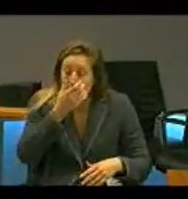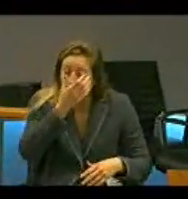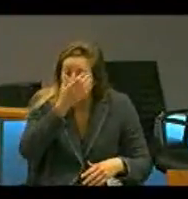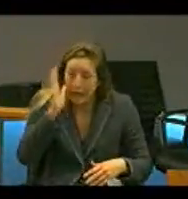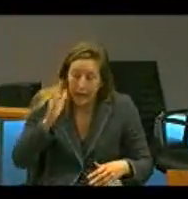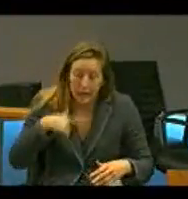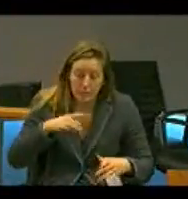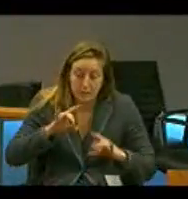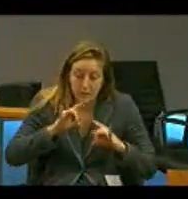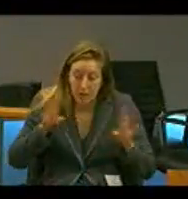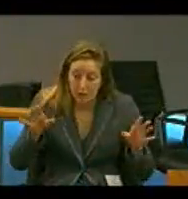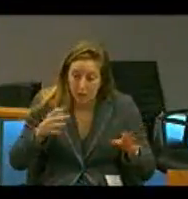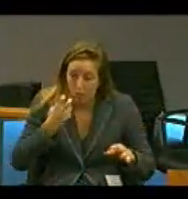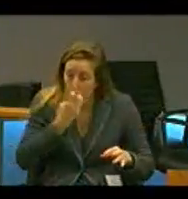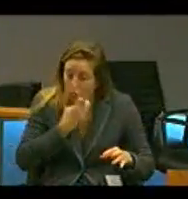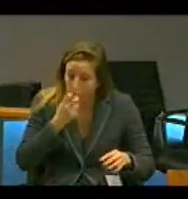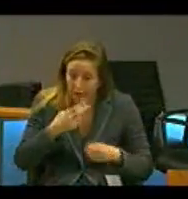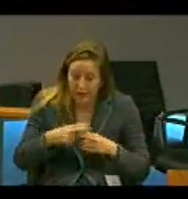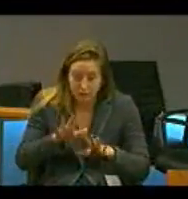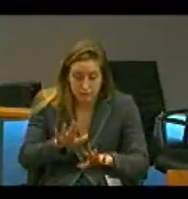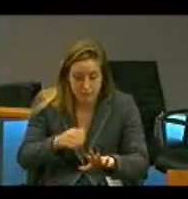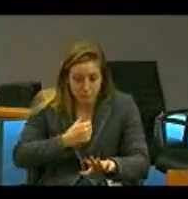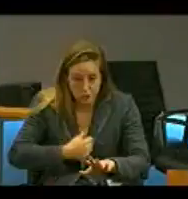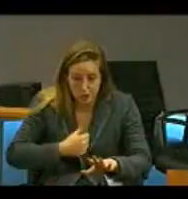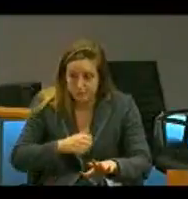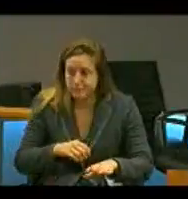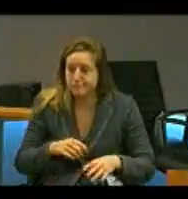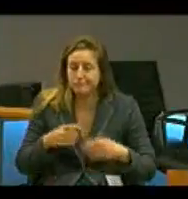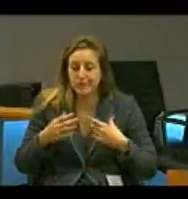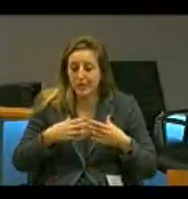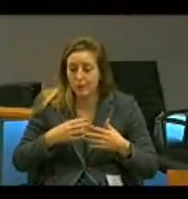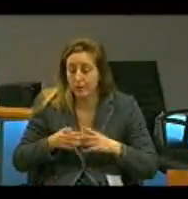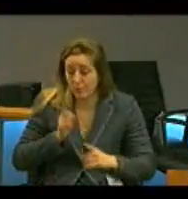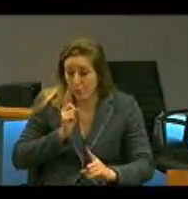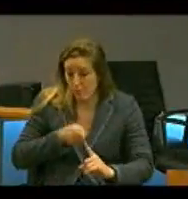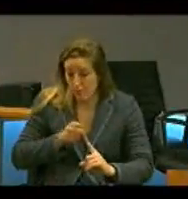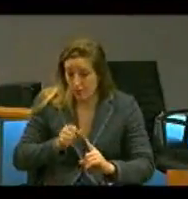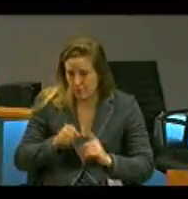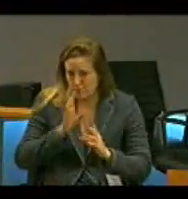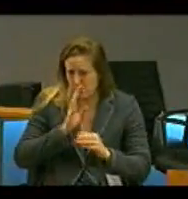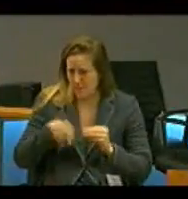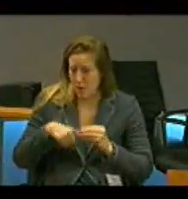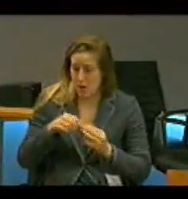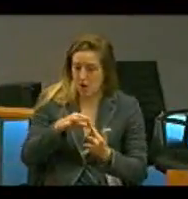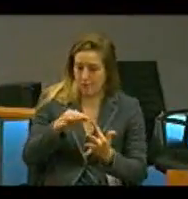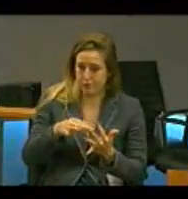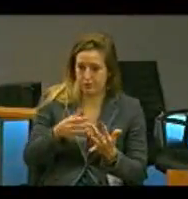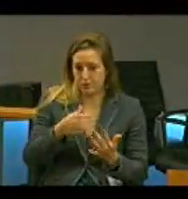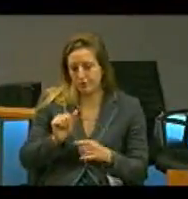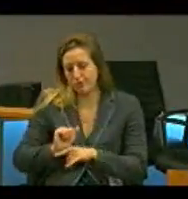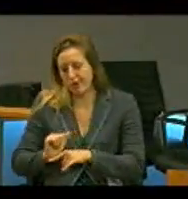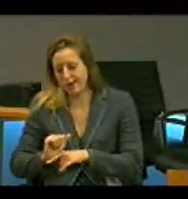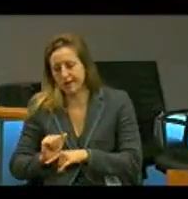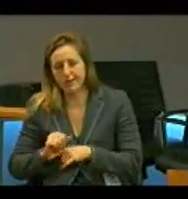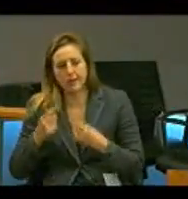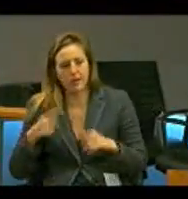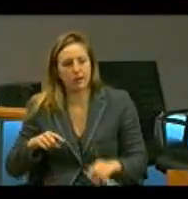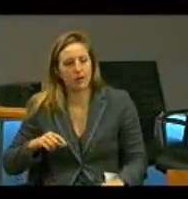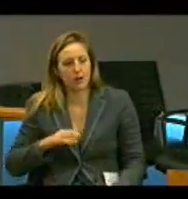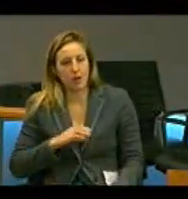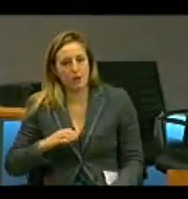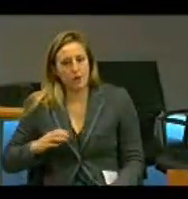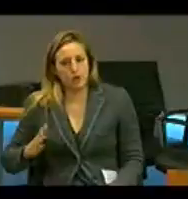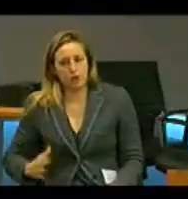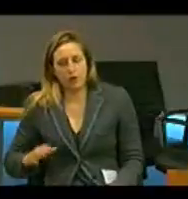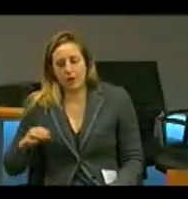apologize. Anyways, it was spoken about options and training and things like that. And Commissioner Harriet asked you